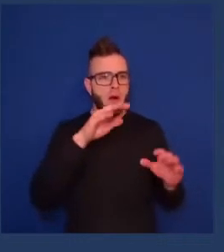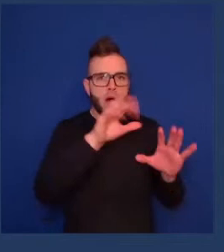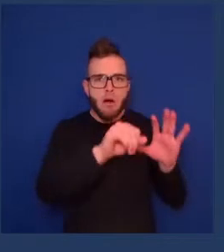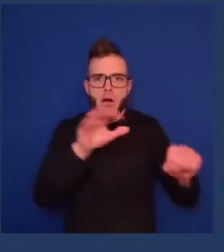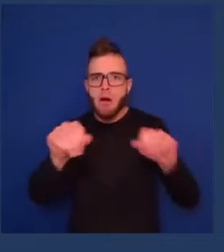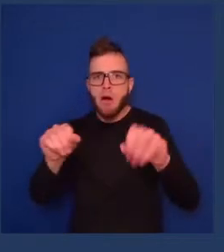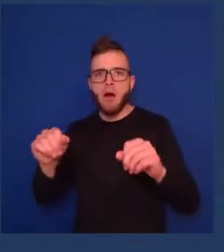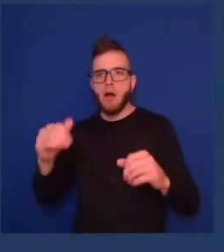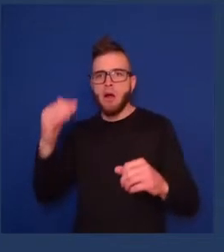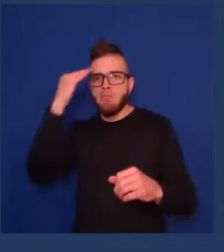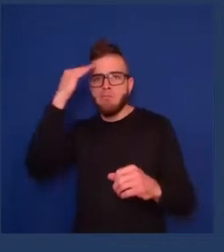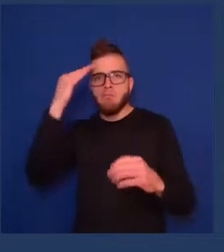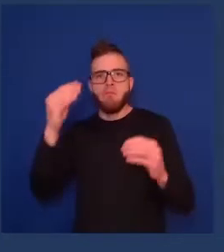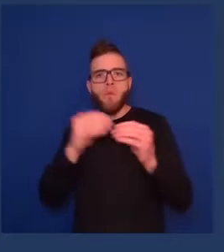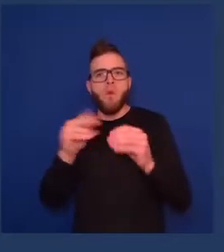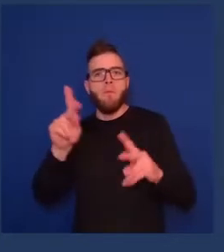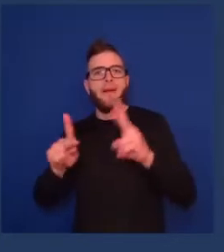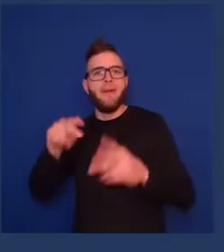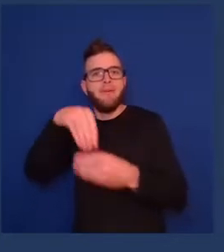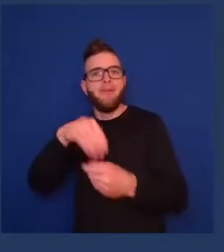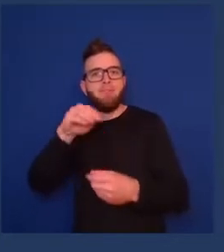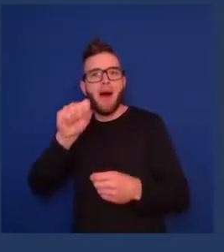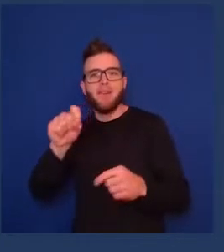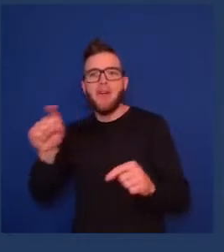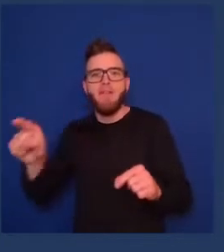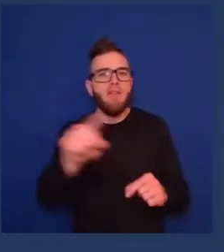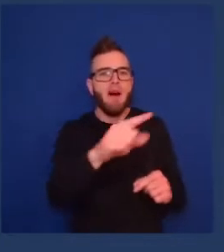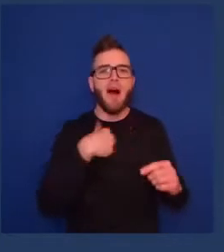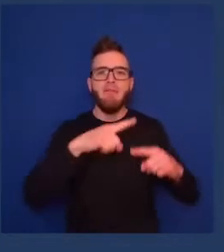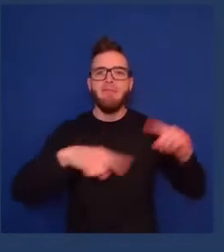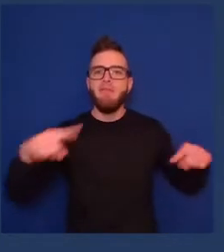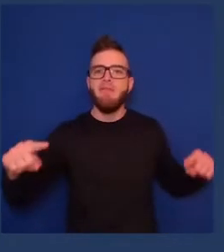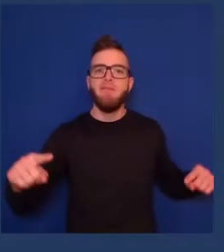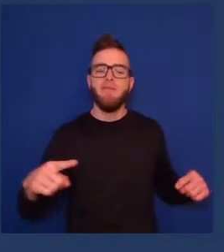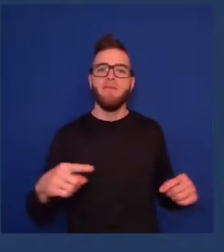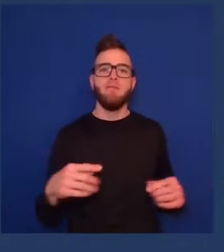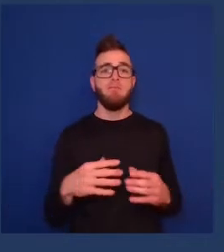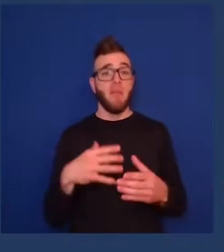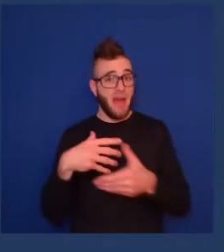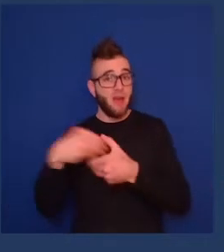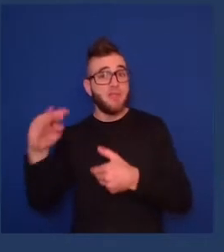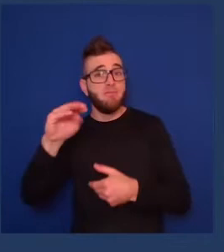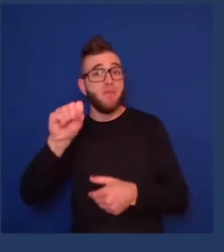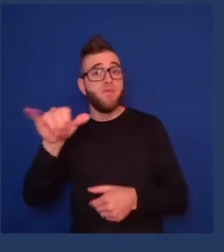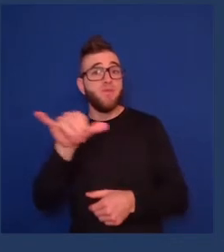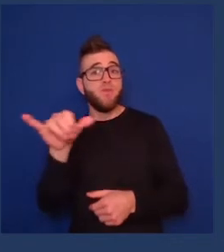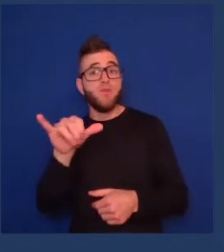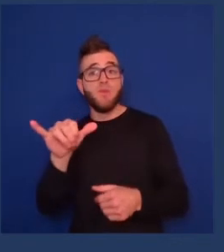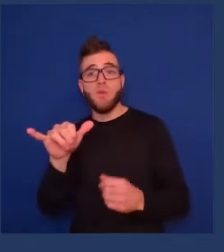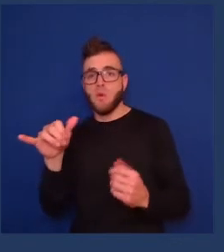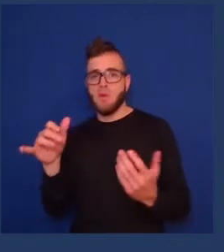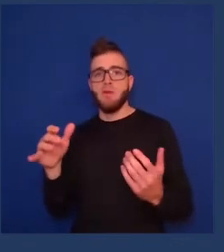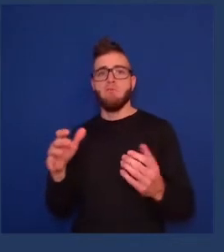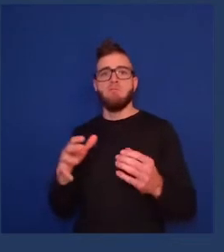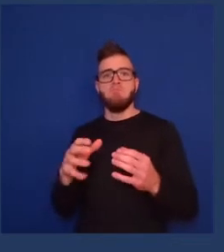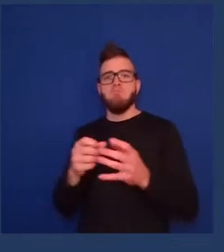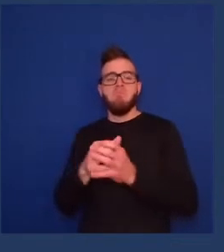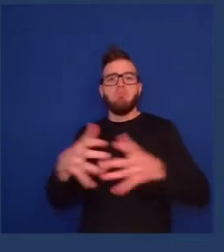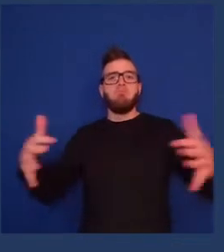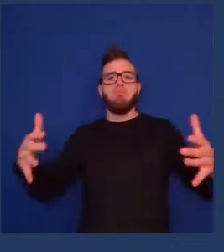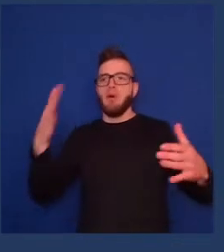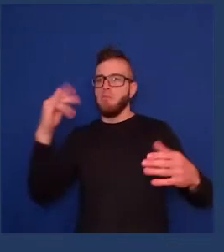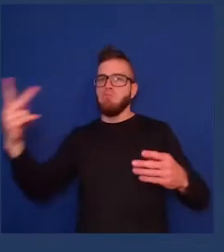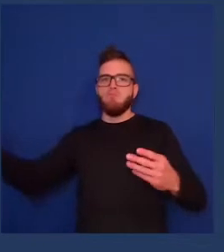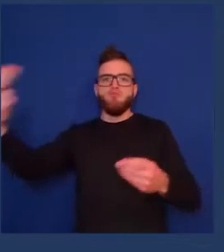of tidal wave took us to every part of Microsoft as more and more people have gotten involved. It's taken us beyond